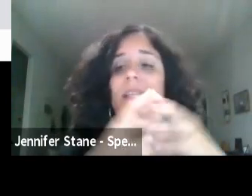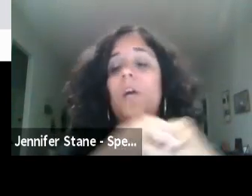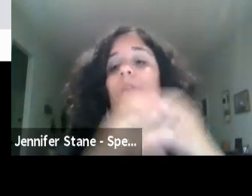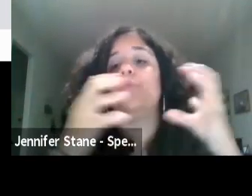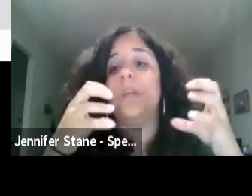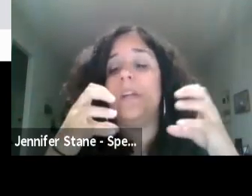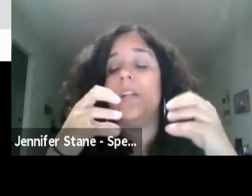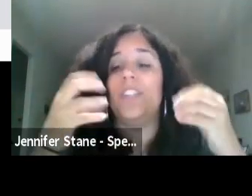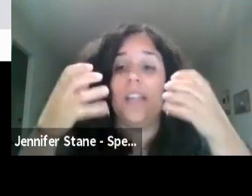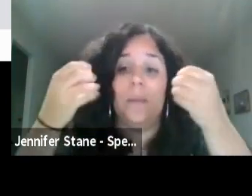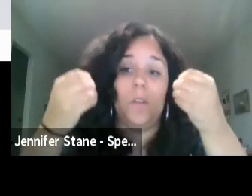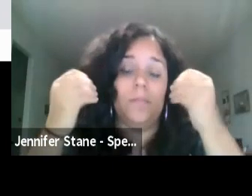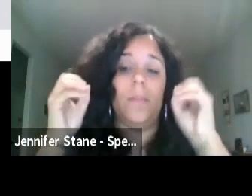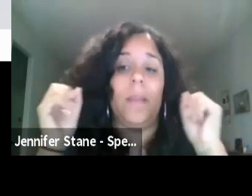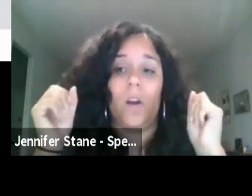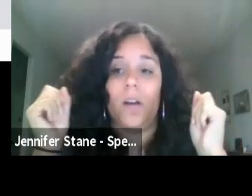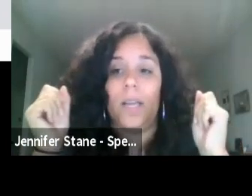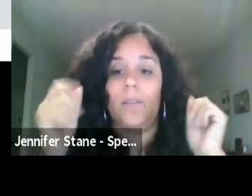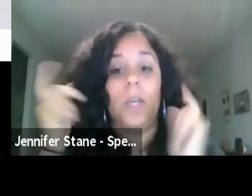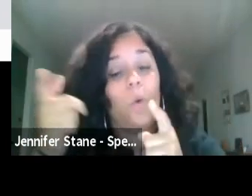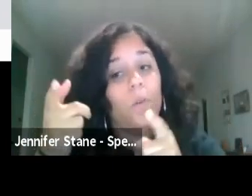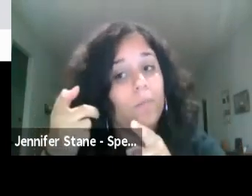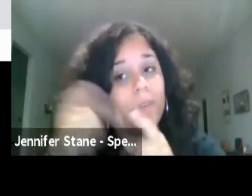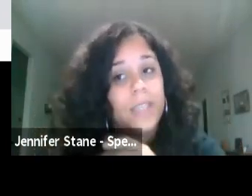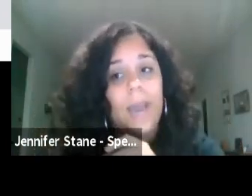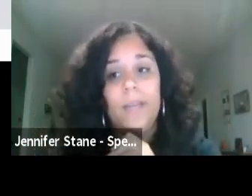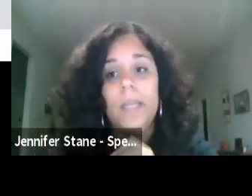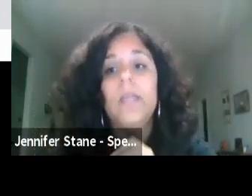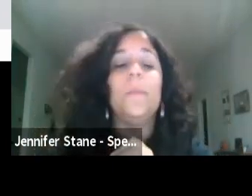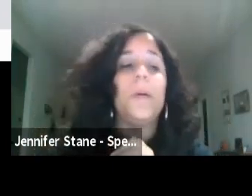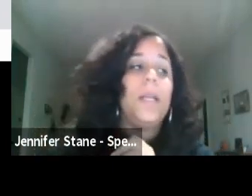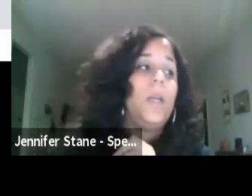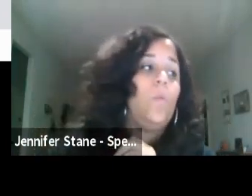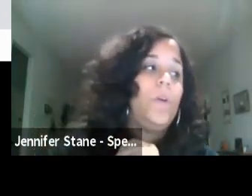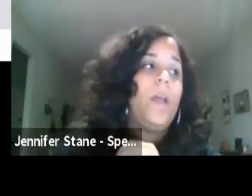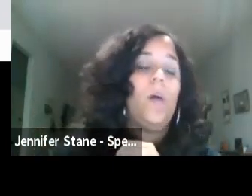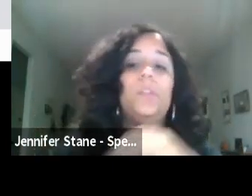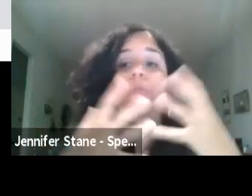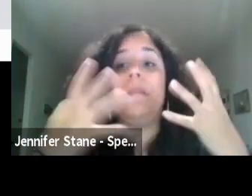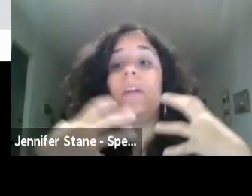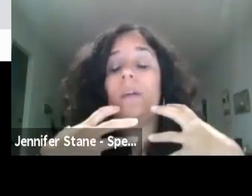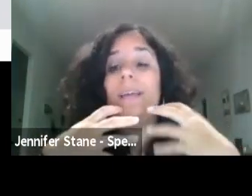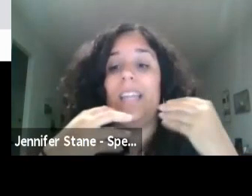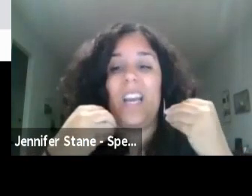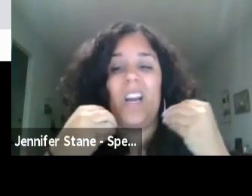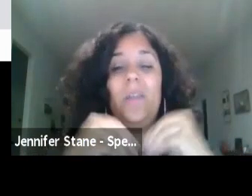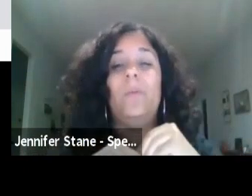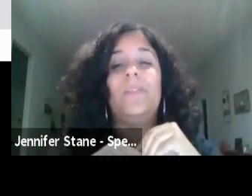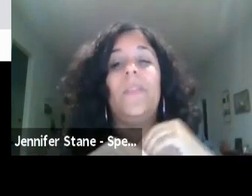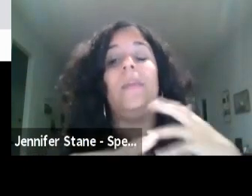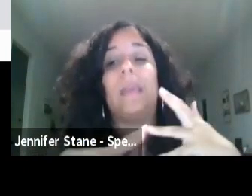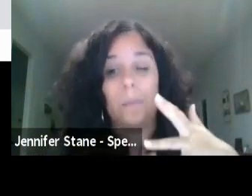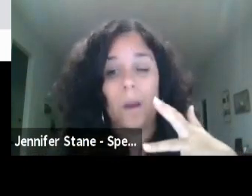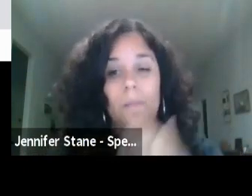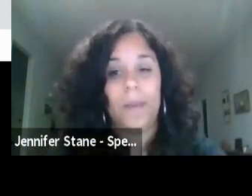that basically help to remineralize your enamel and make it hard again. It won't fix a cavity, but it will help to remineralize any area that